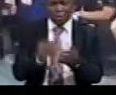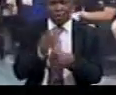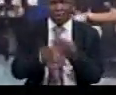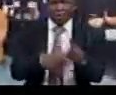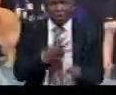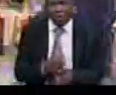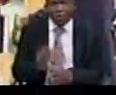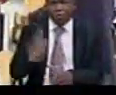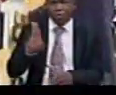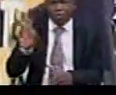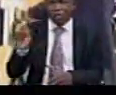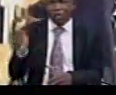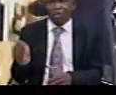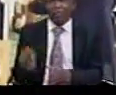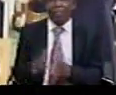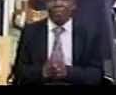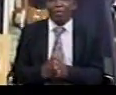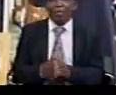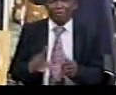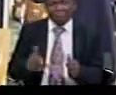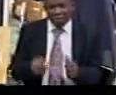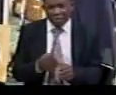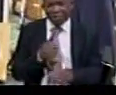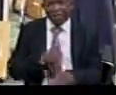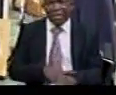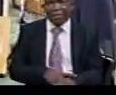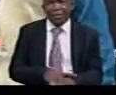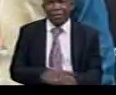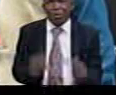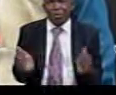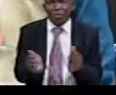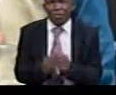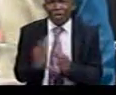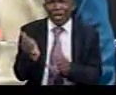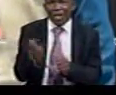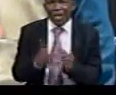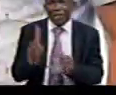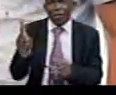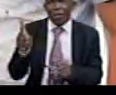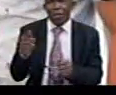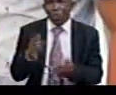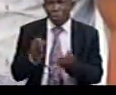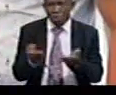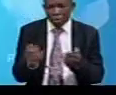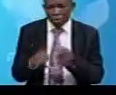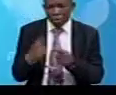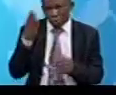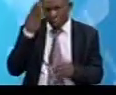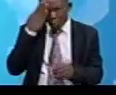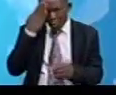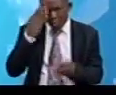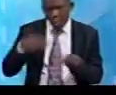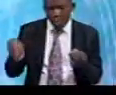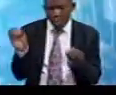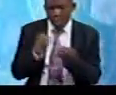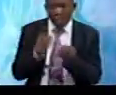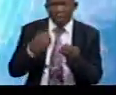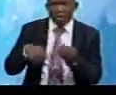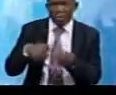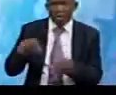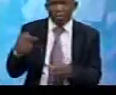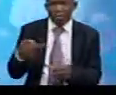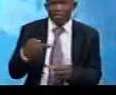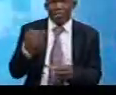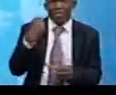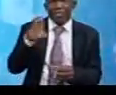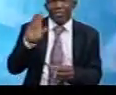GCK had a booth for the first time with everyone wanting to know more about GCK.